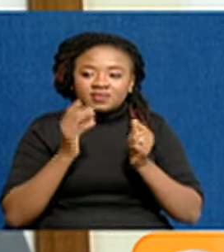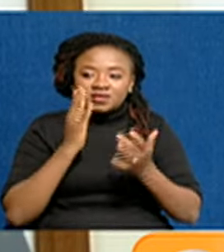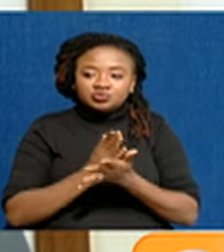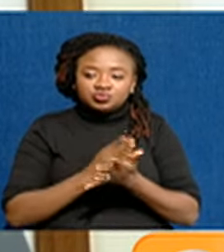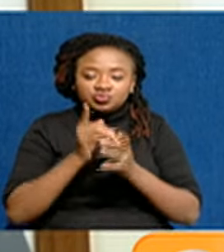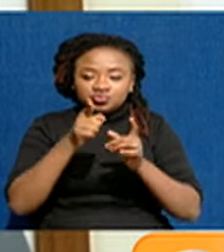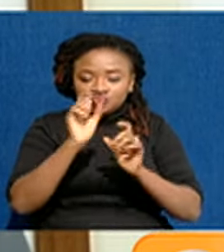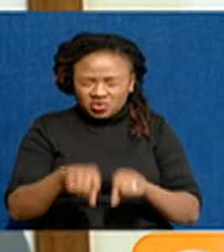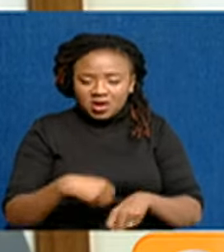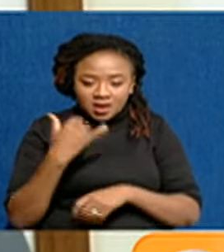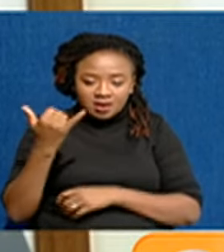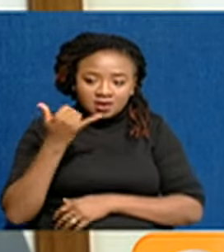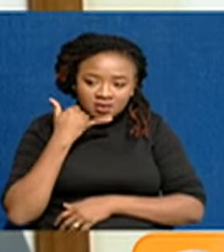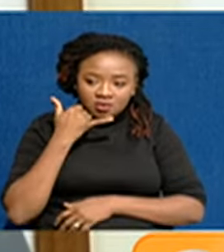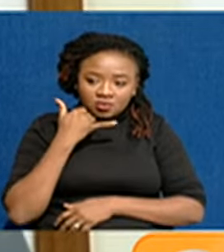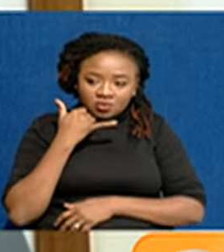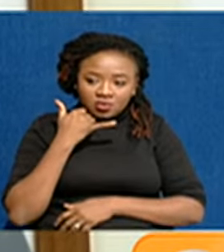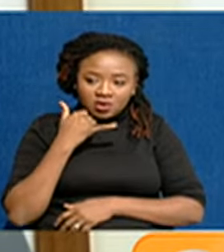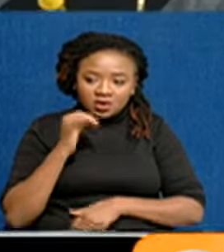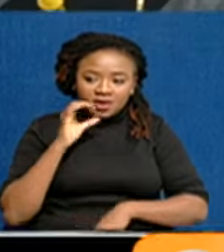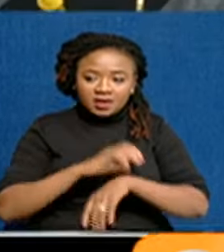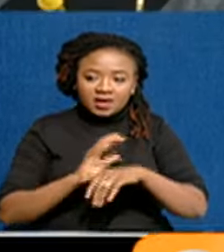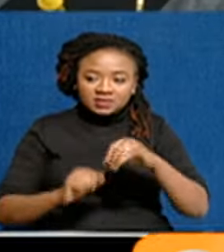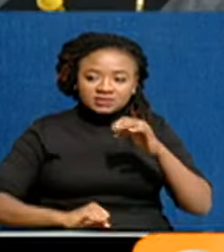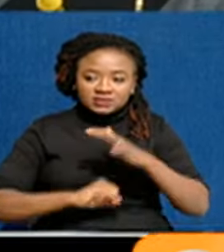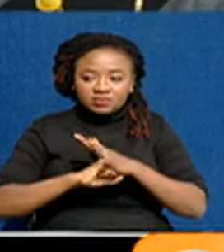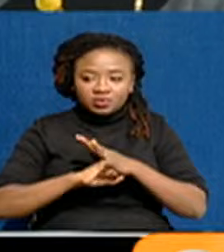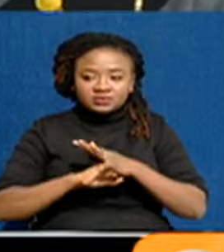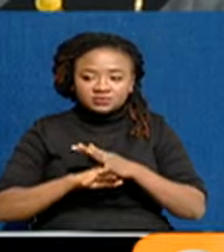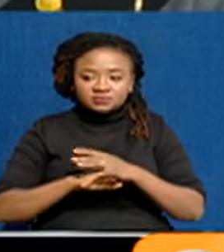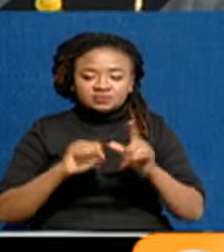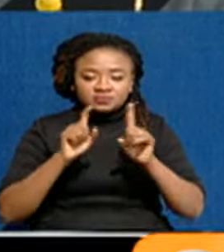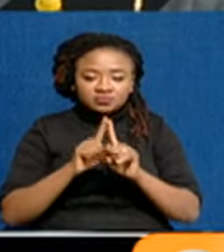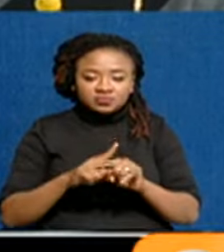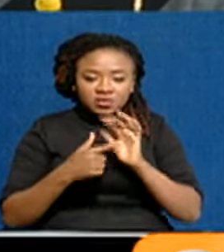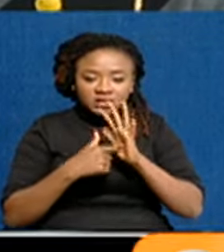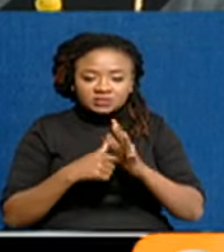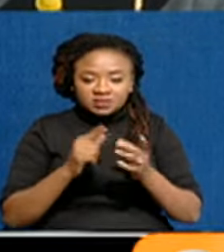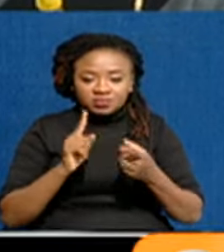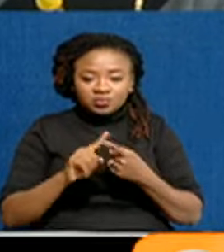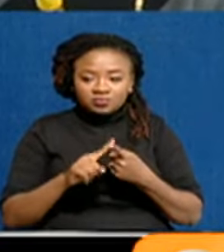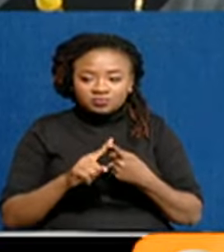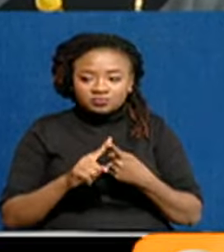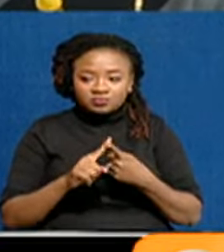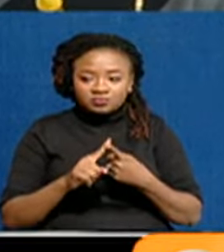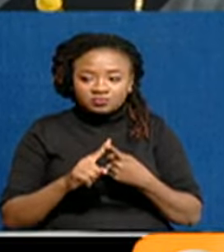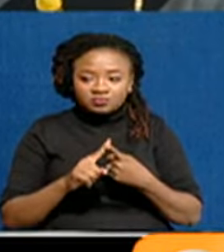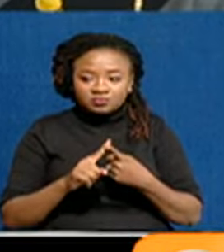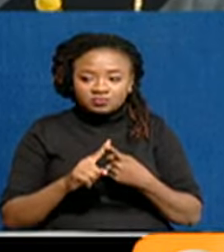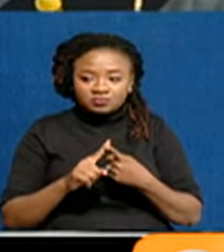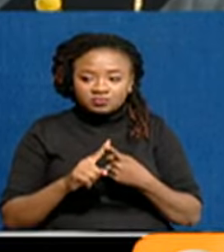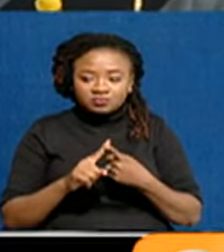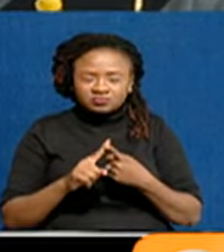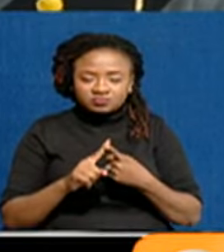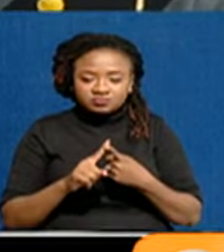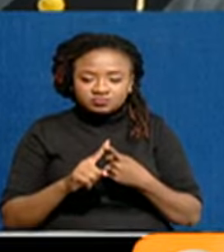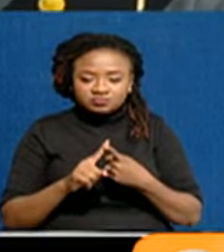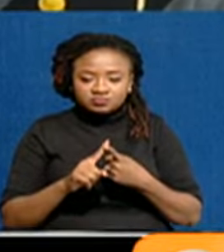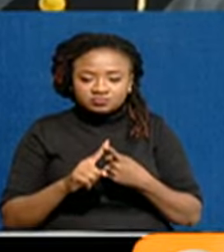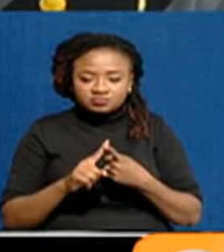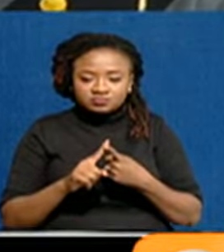call and be assisted. And we have the national toll-free number, which anyone can